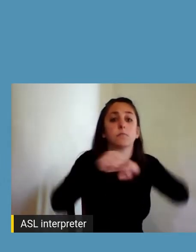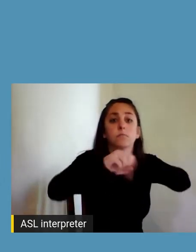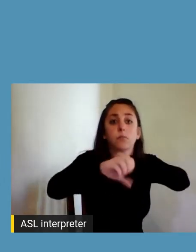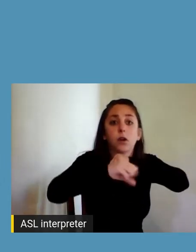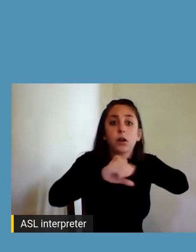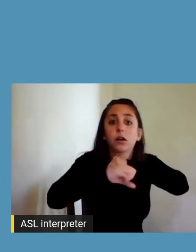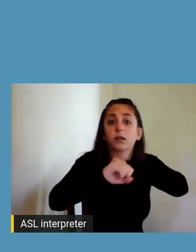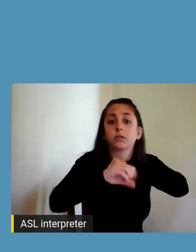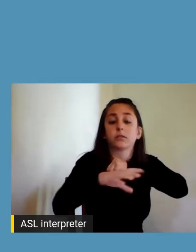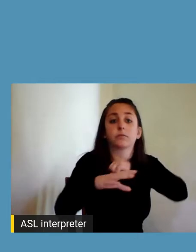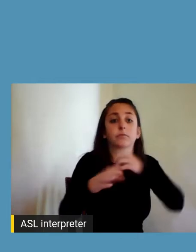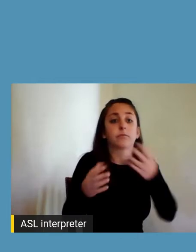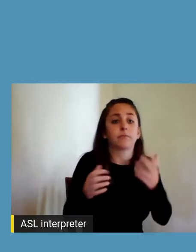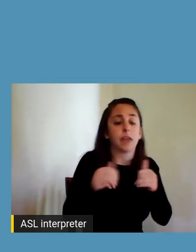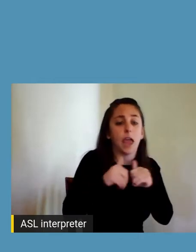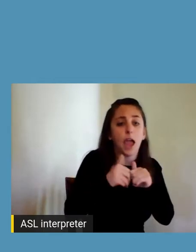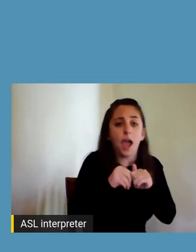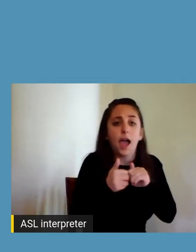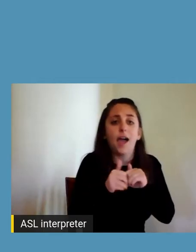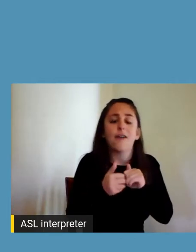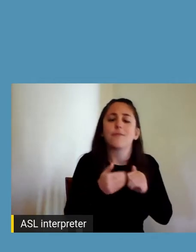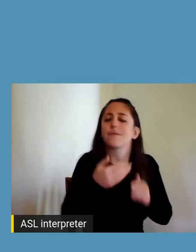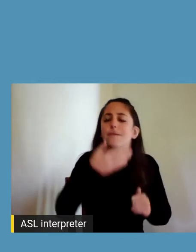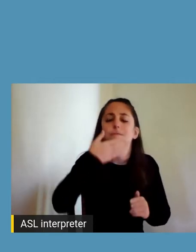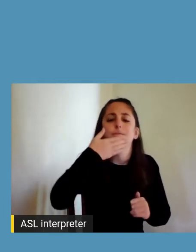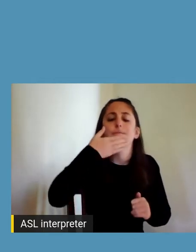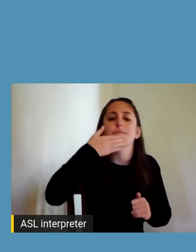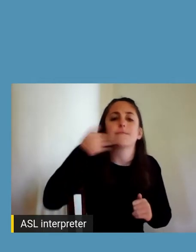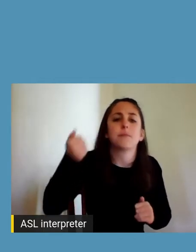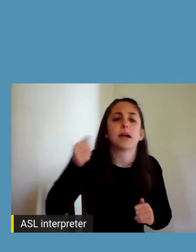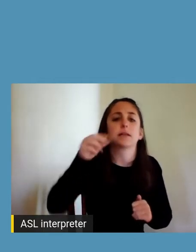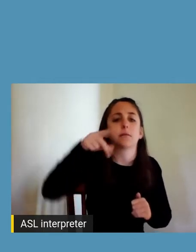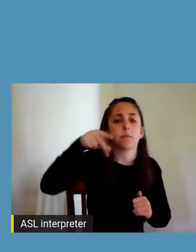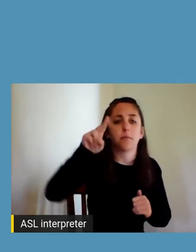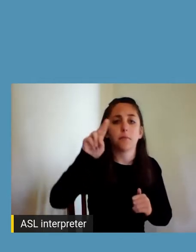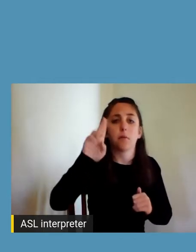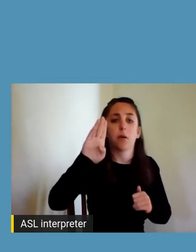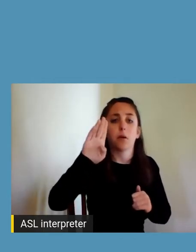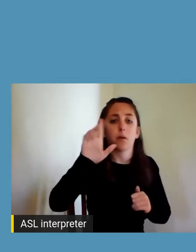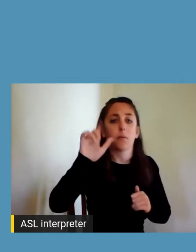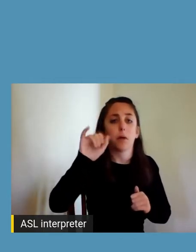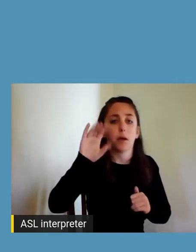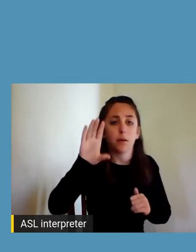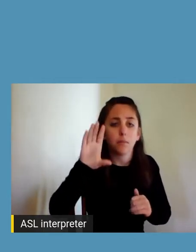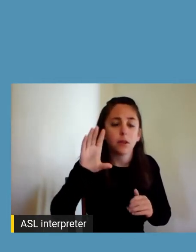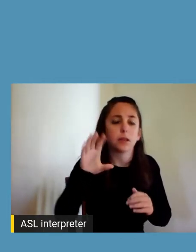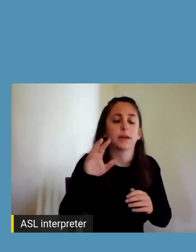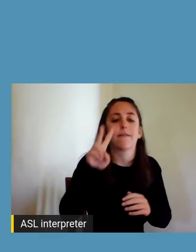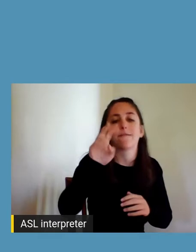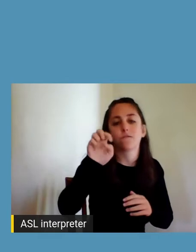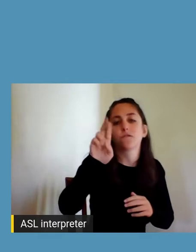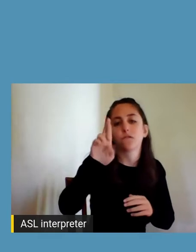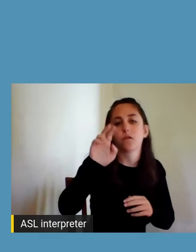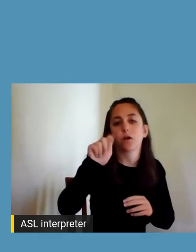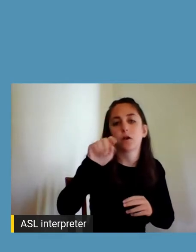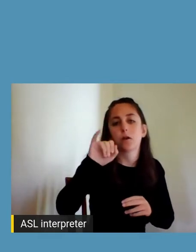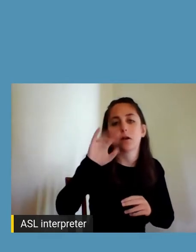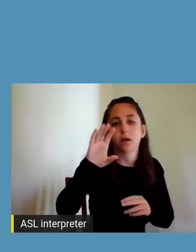of Photographic Arts was going to be that my public would like and love vertical images of